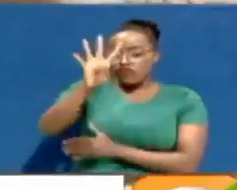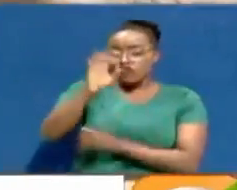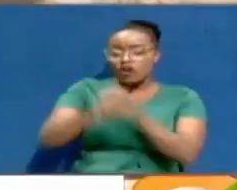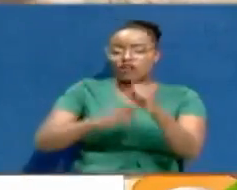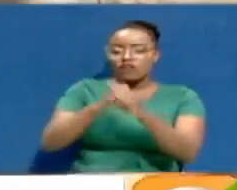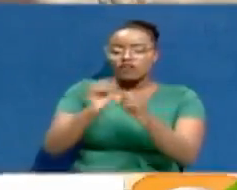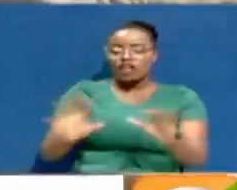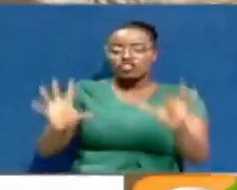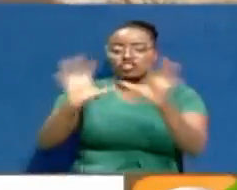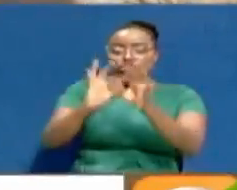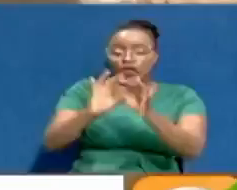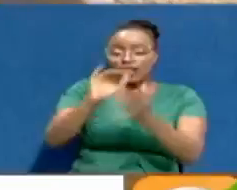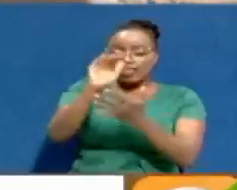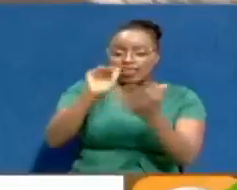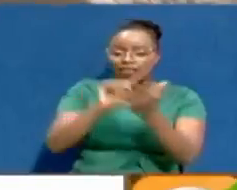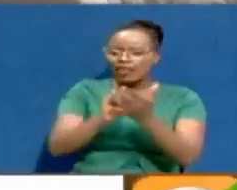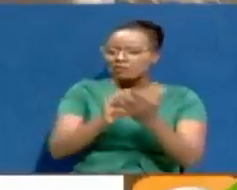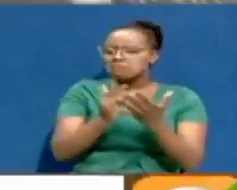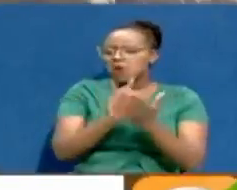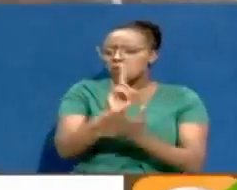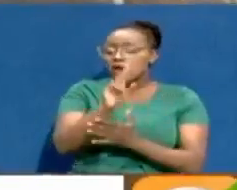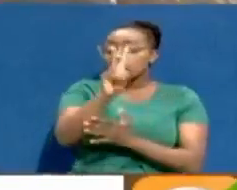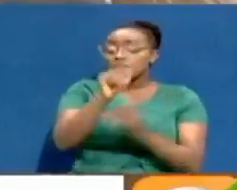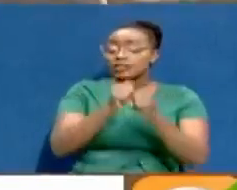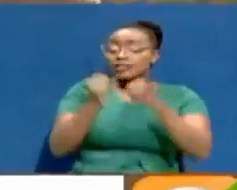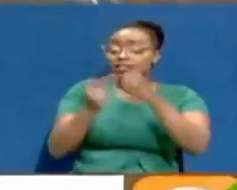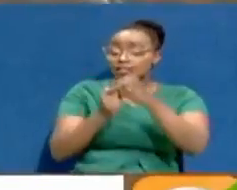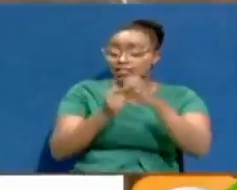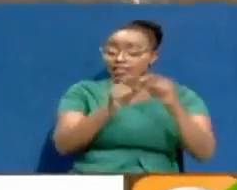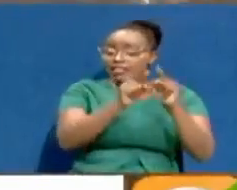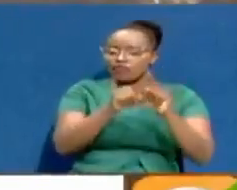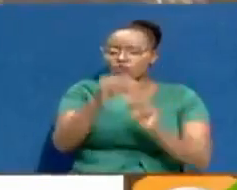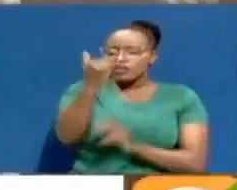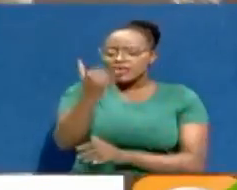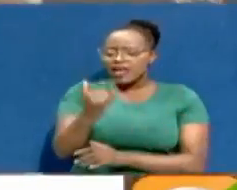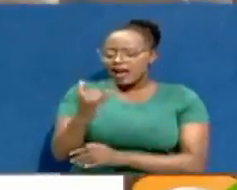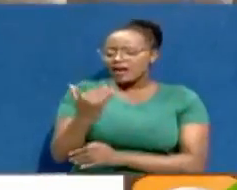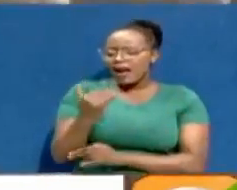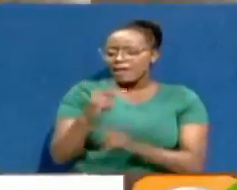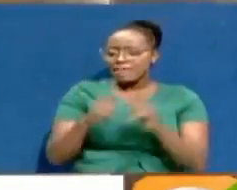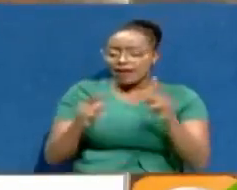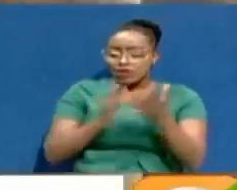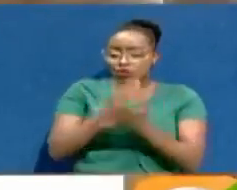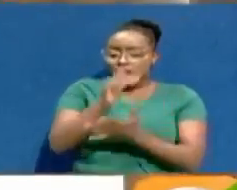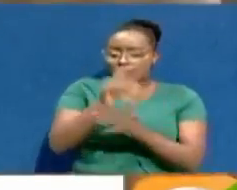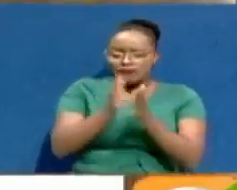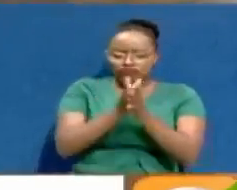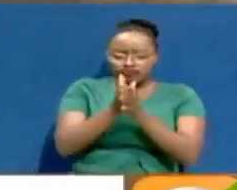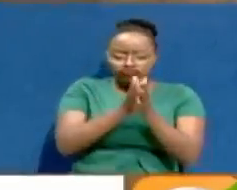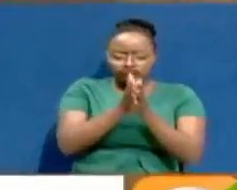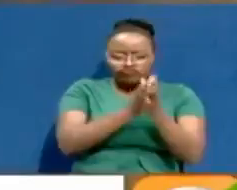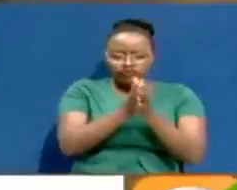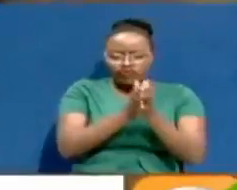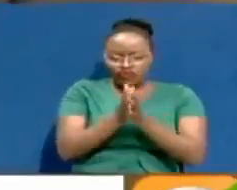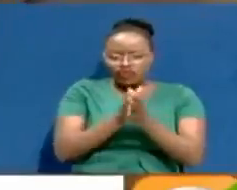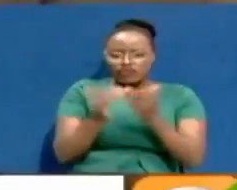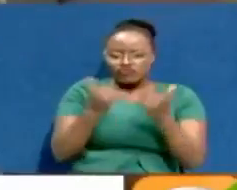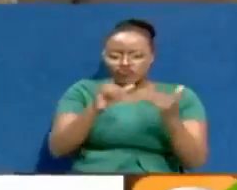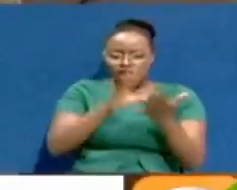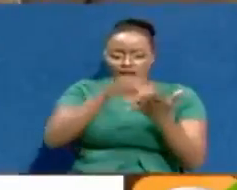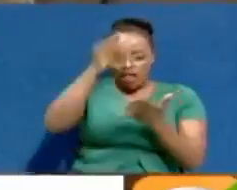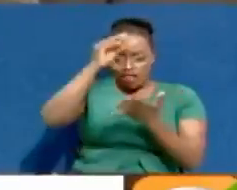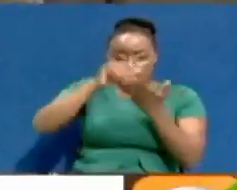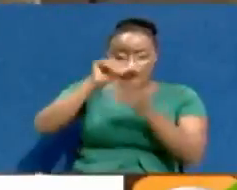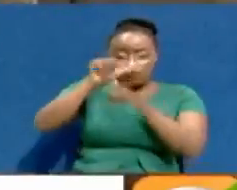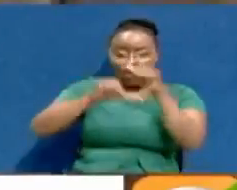She joined the sanctuary in 2016. She was quite young then, but through her sheer determination and passion to learn